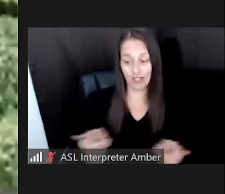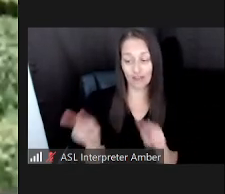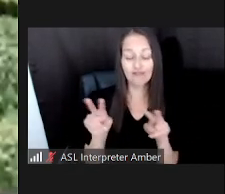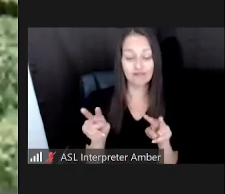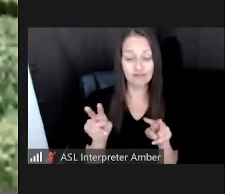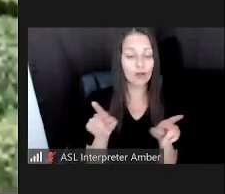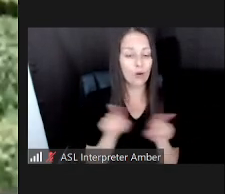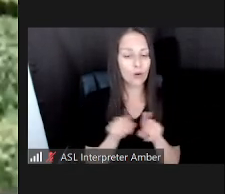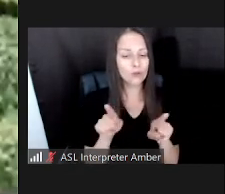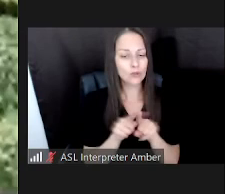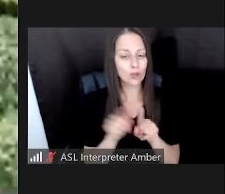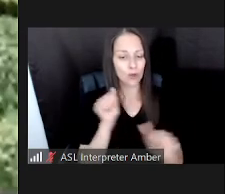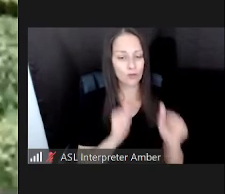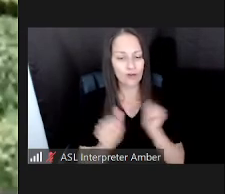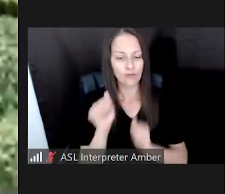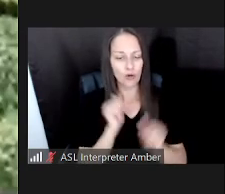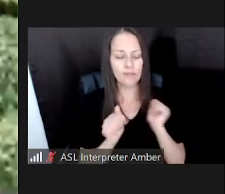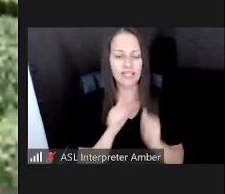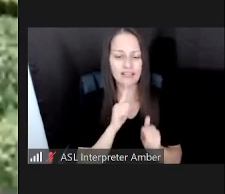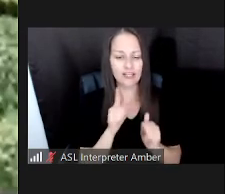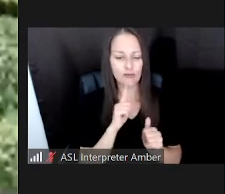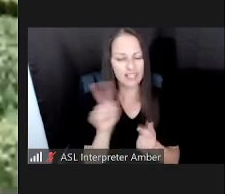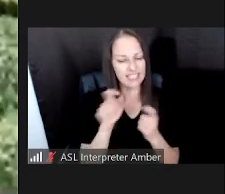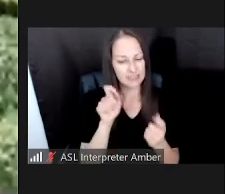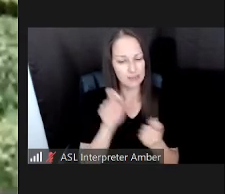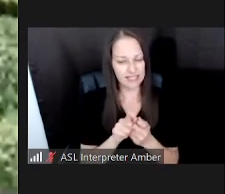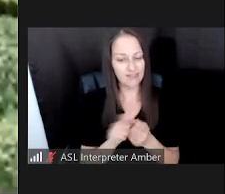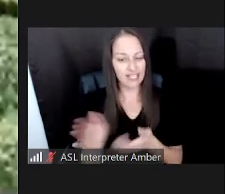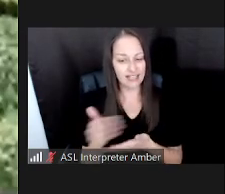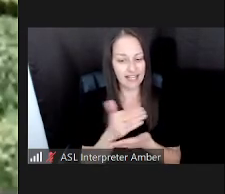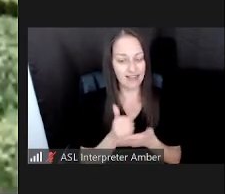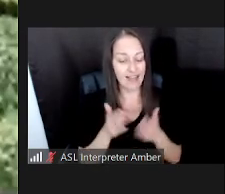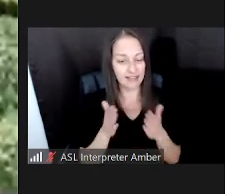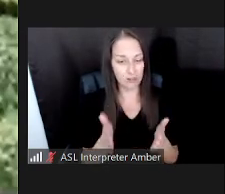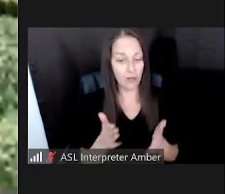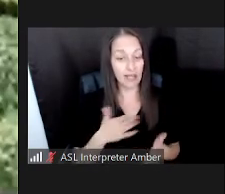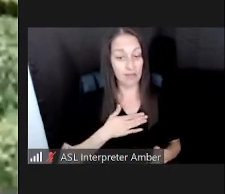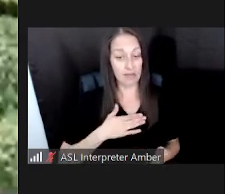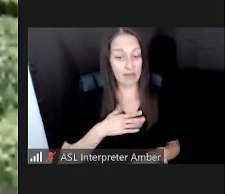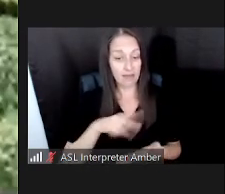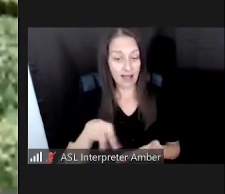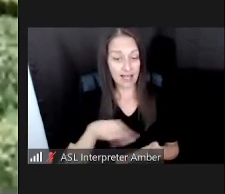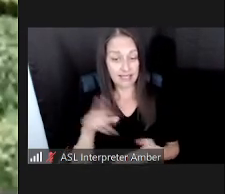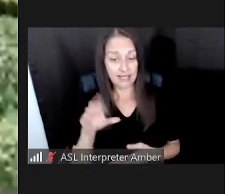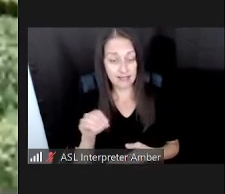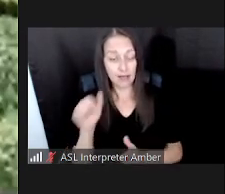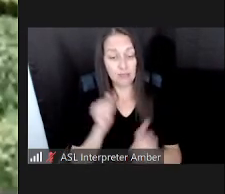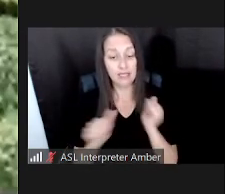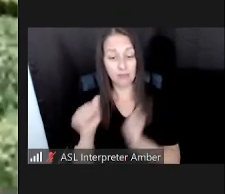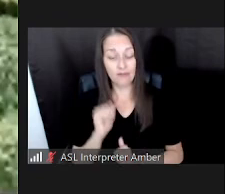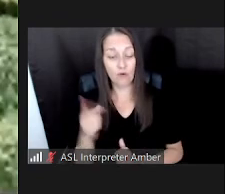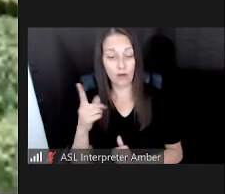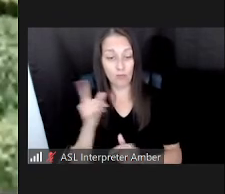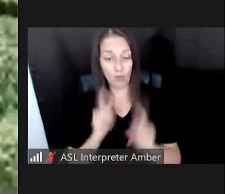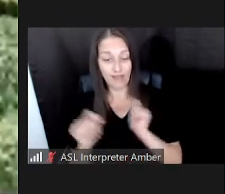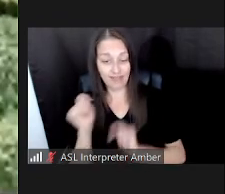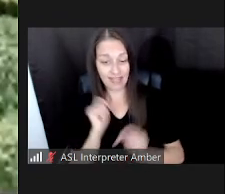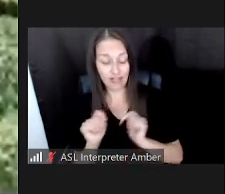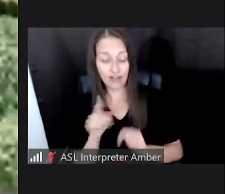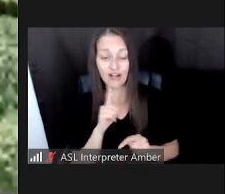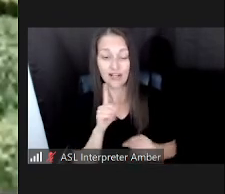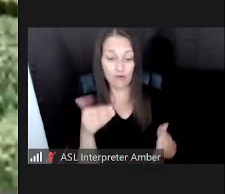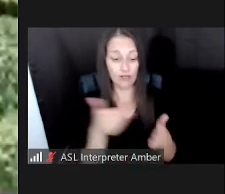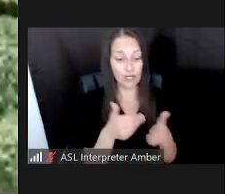performing in a really curated way that has, you know, my company or another company performing in one theater. And then in such close proximity,